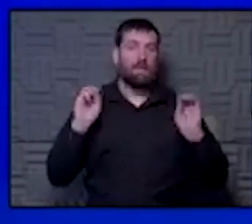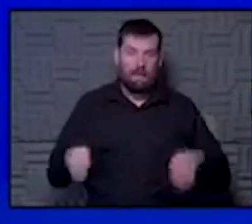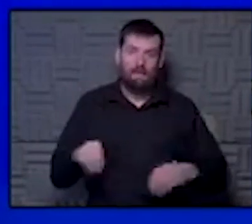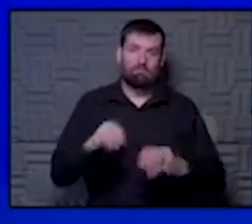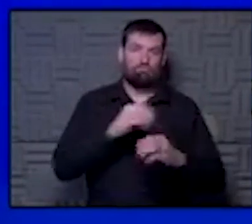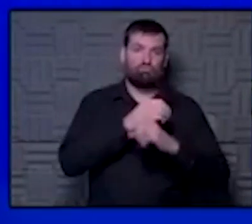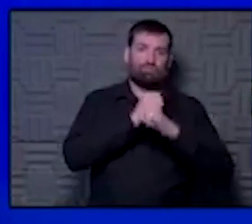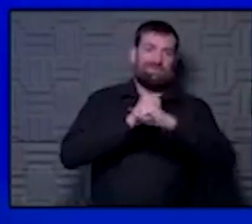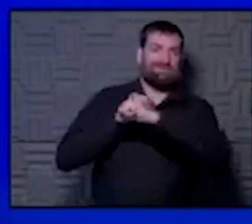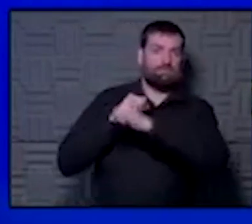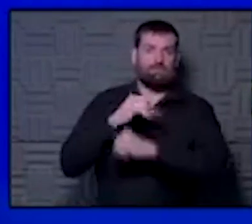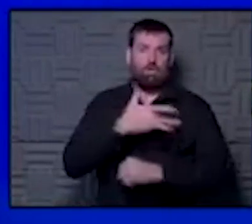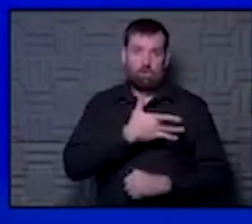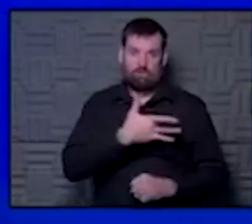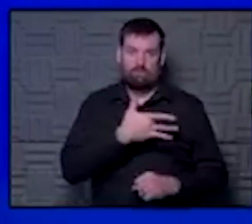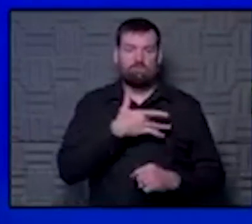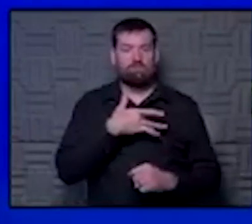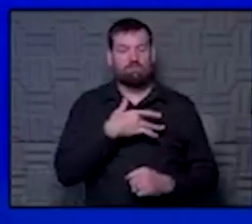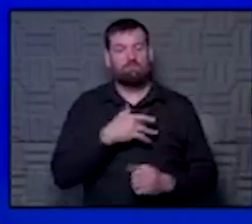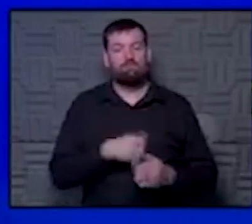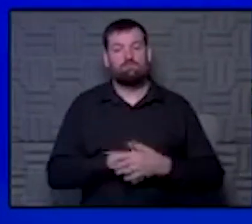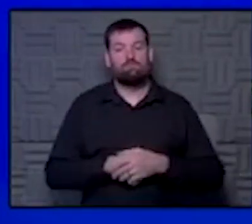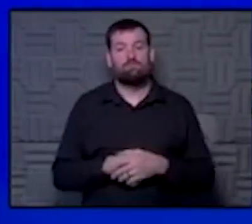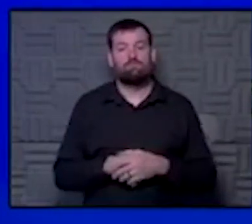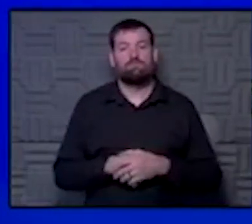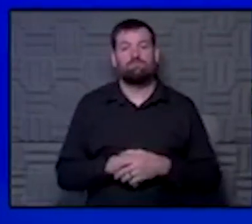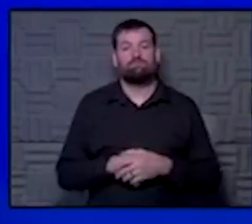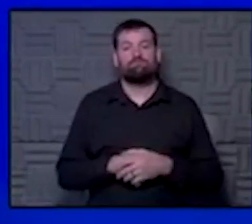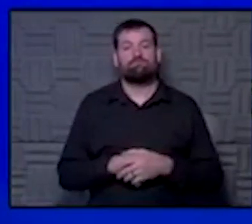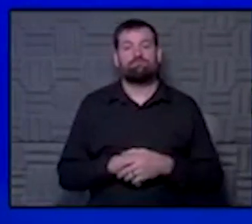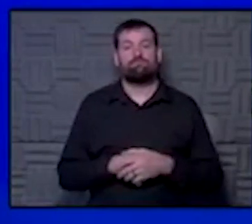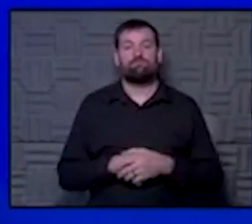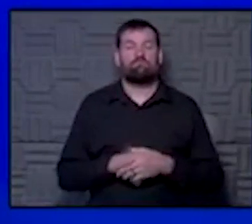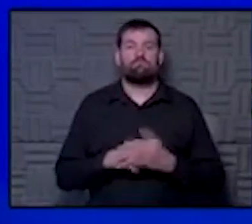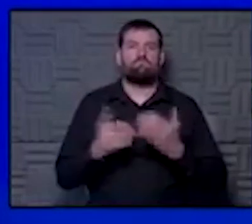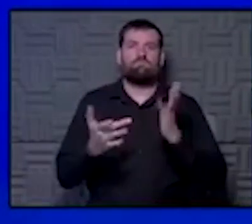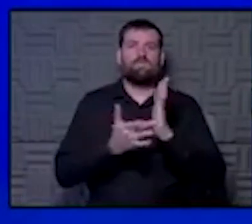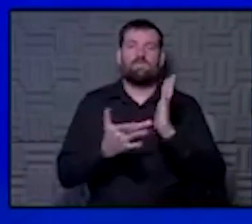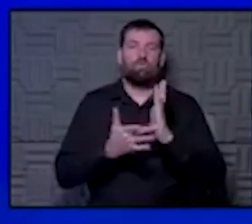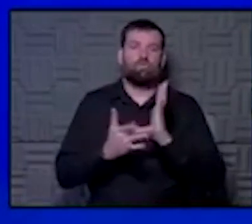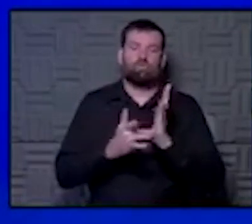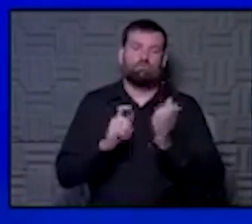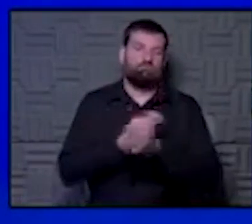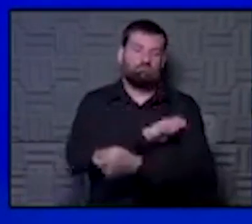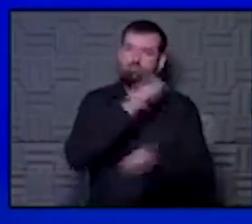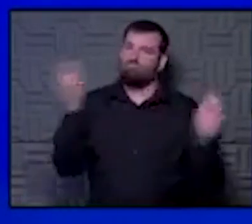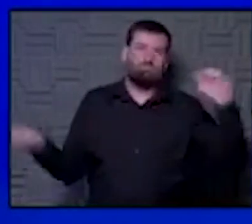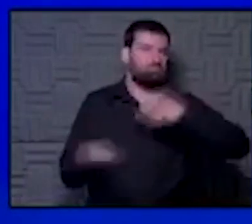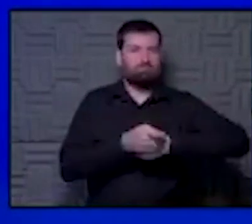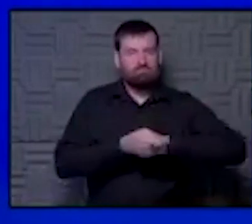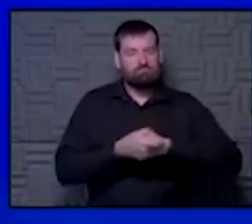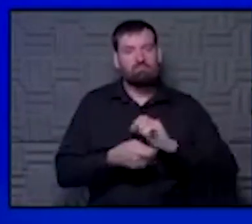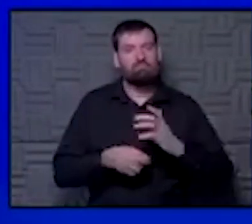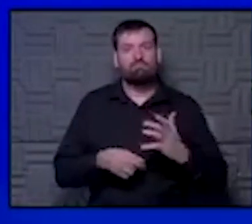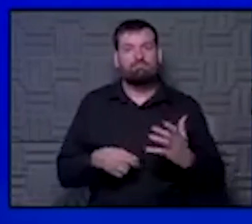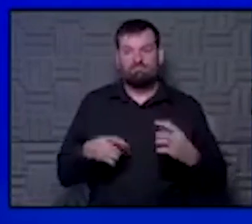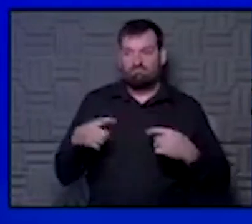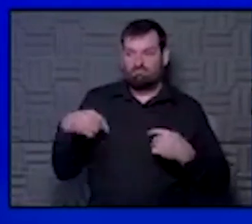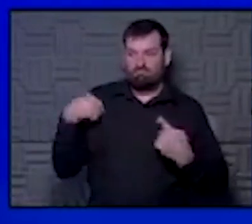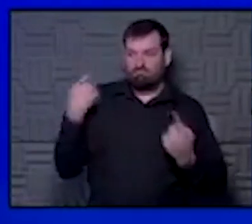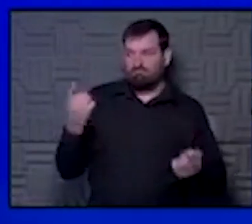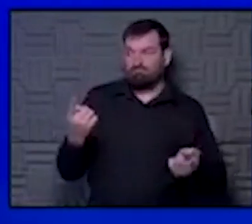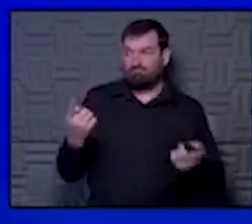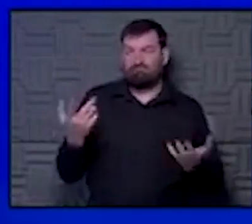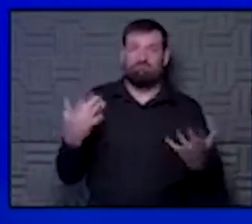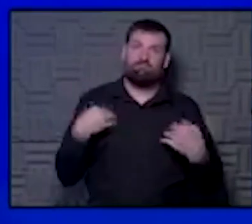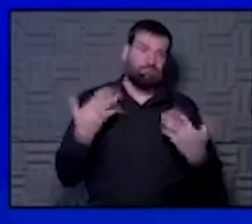does that in some very special ways. And so the technology has just changed dramatically in the last,